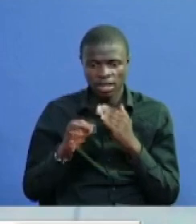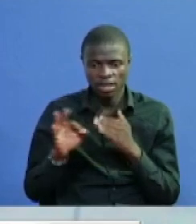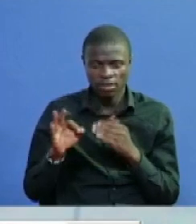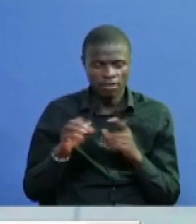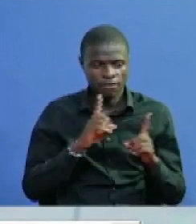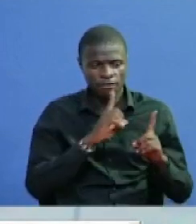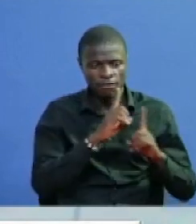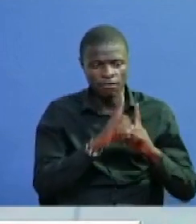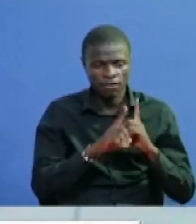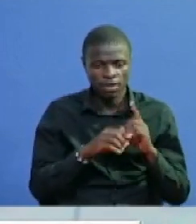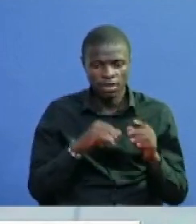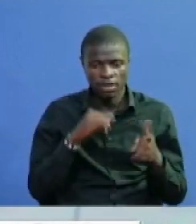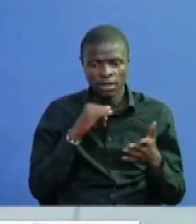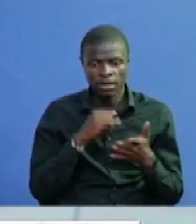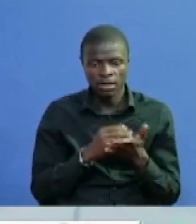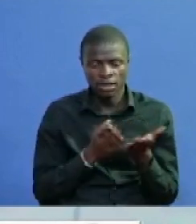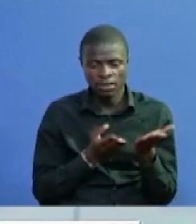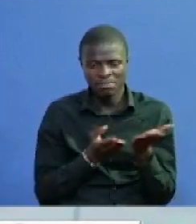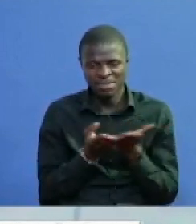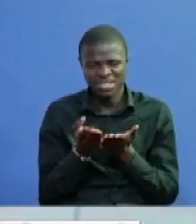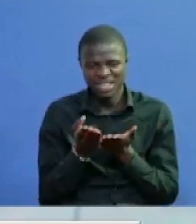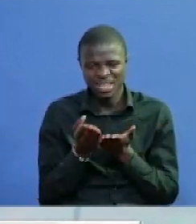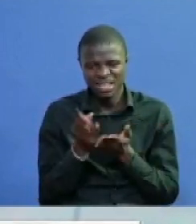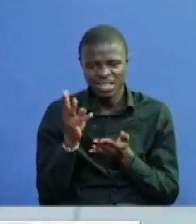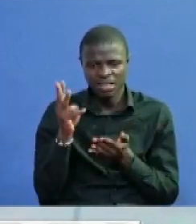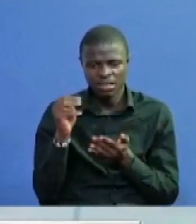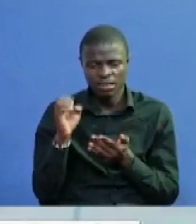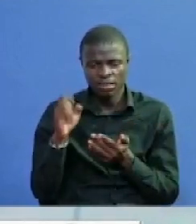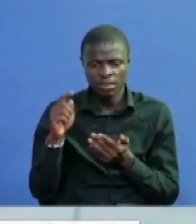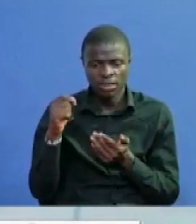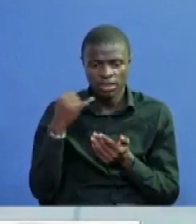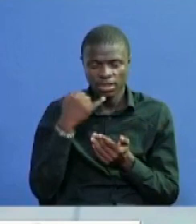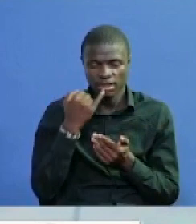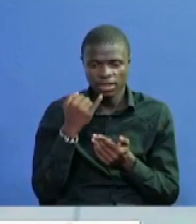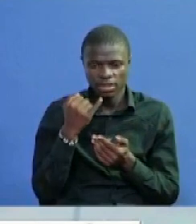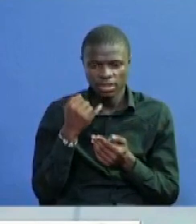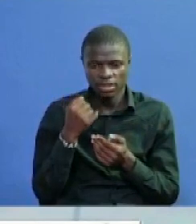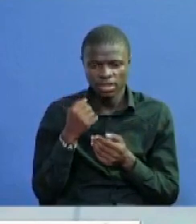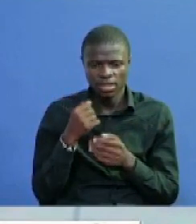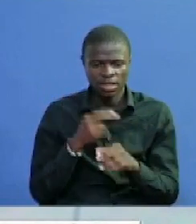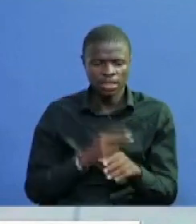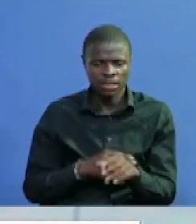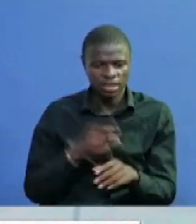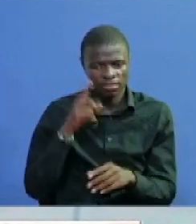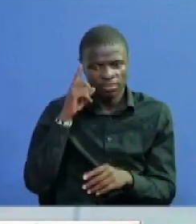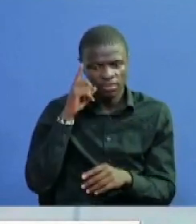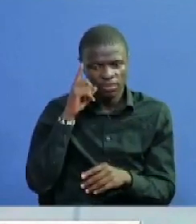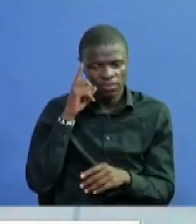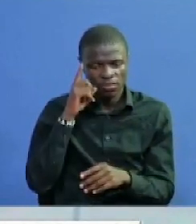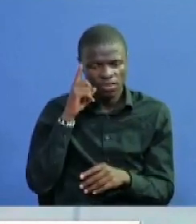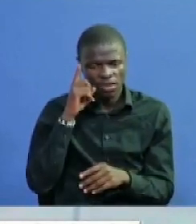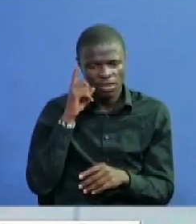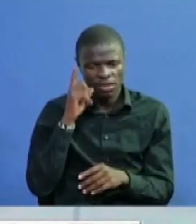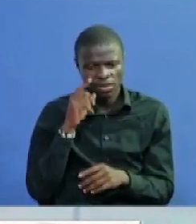It basically means there is a ceasefire. Yeah. And that ceasefire provides an opportunity and a platform